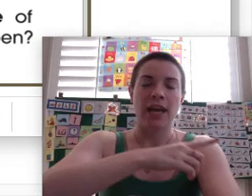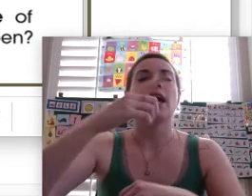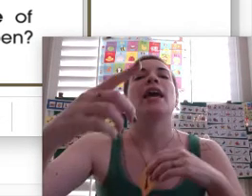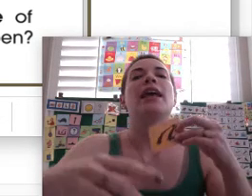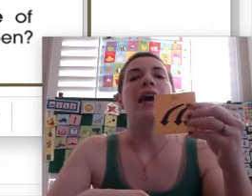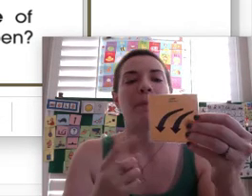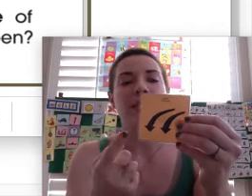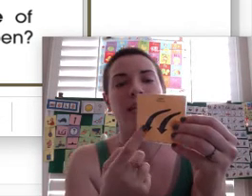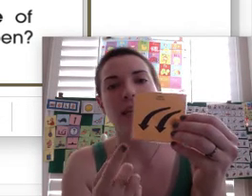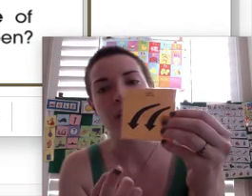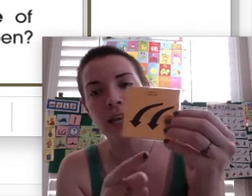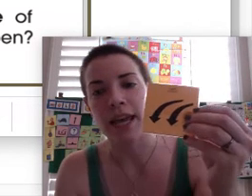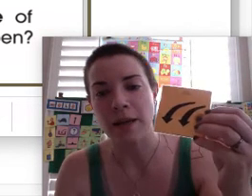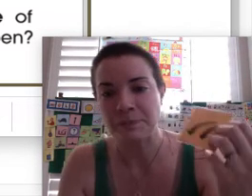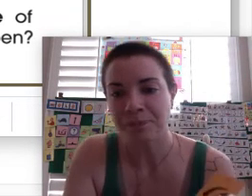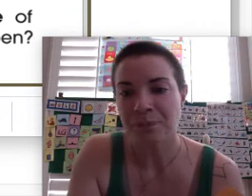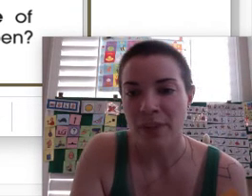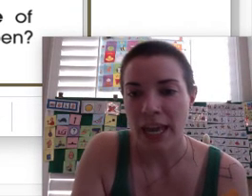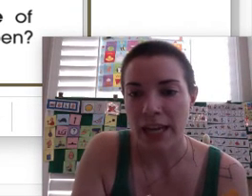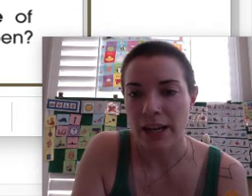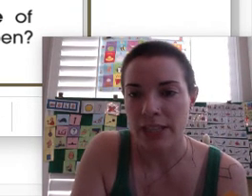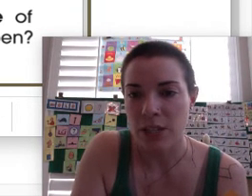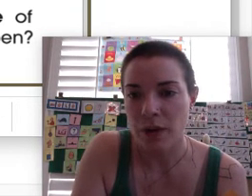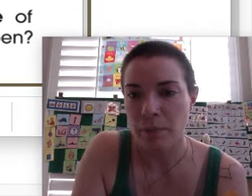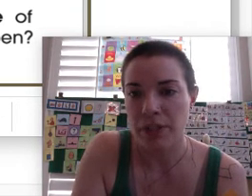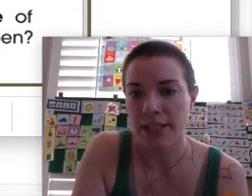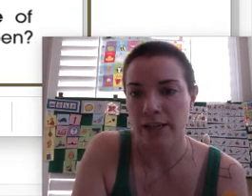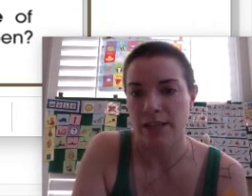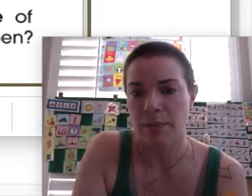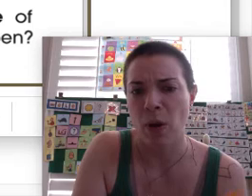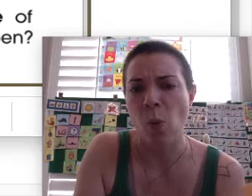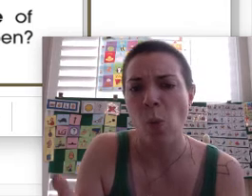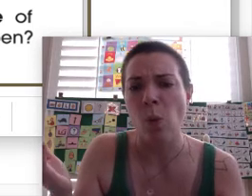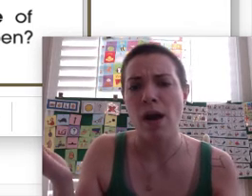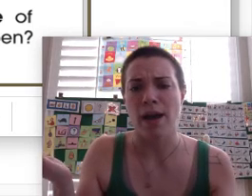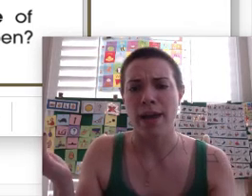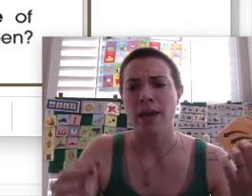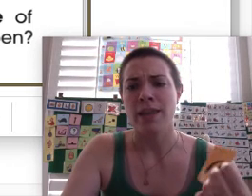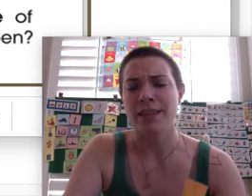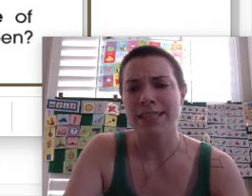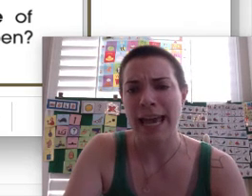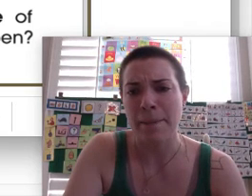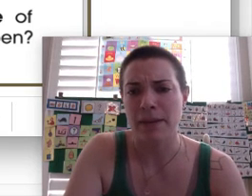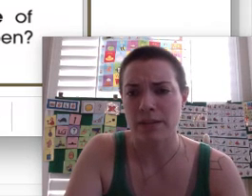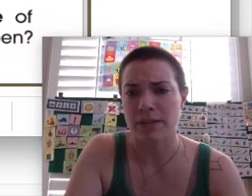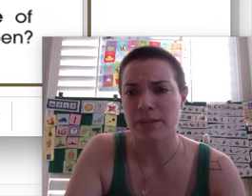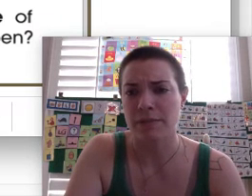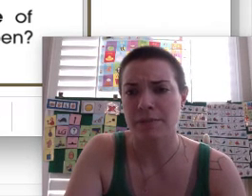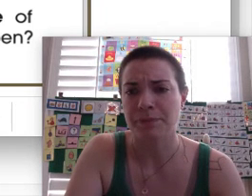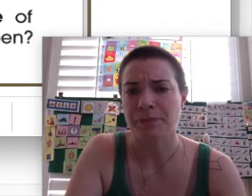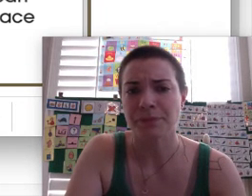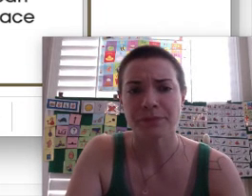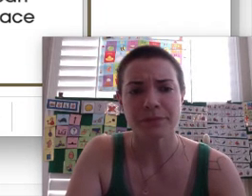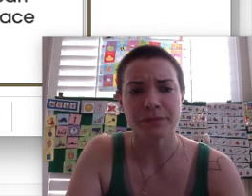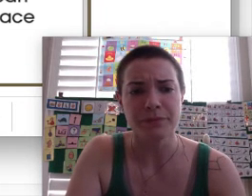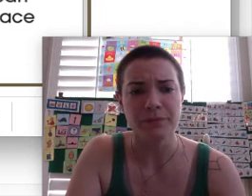day, and it happens again and again. And now let's see what our book tells us about why this happens.